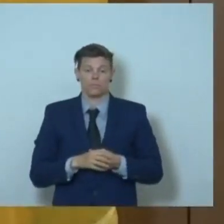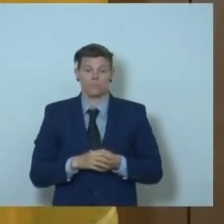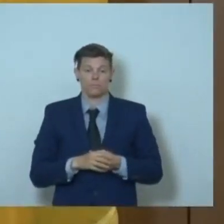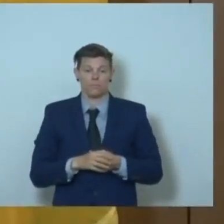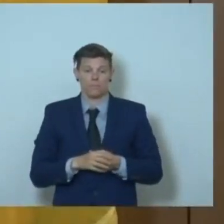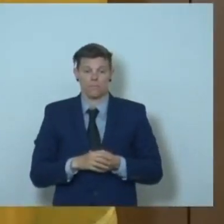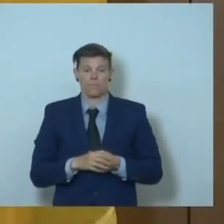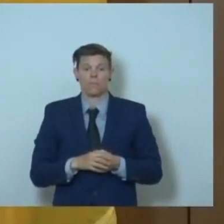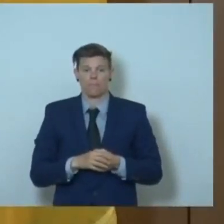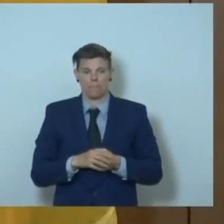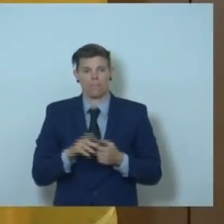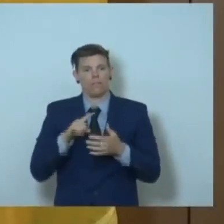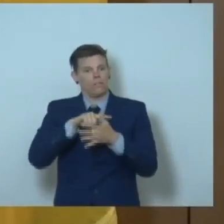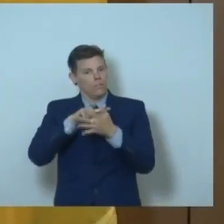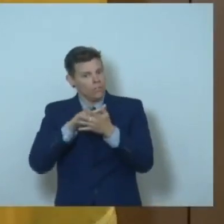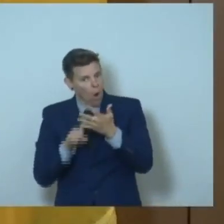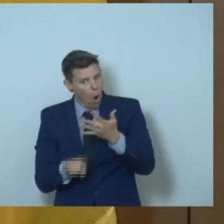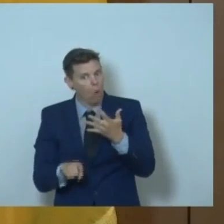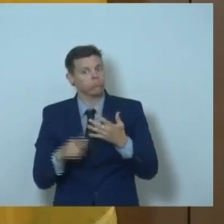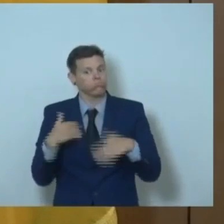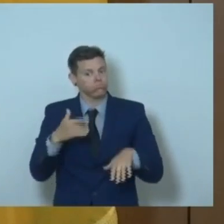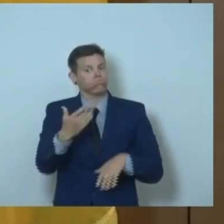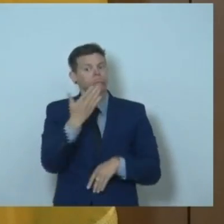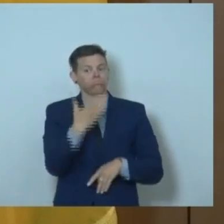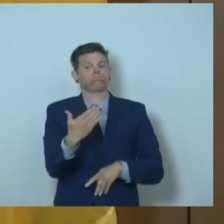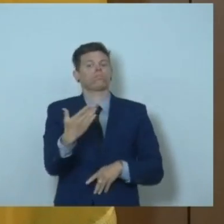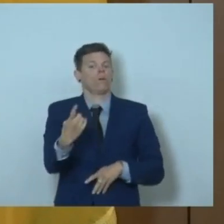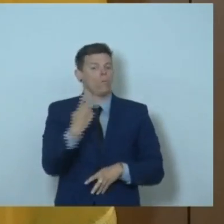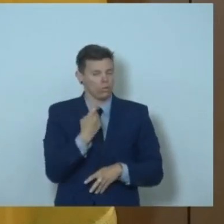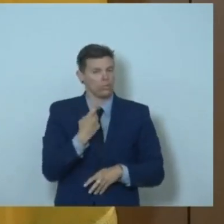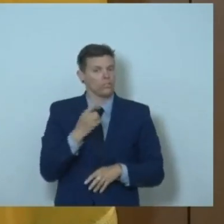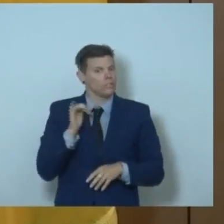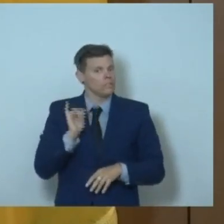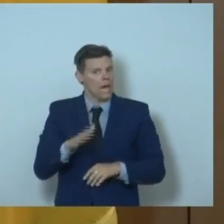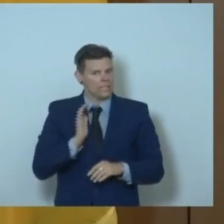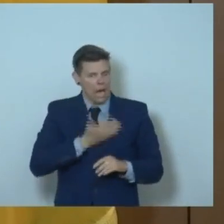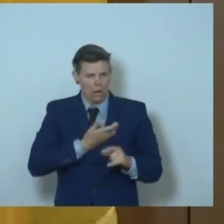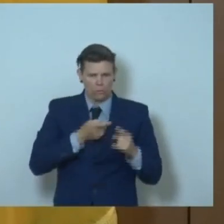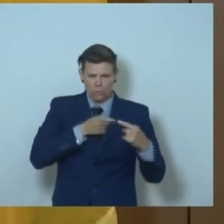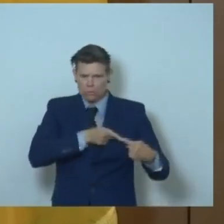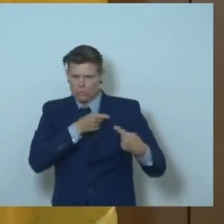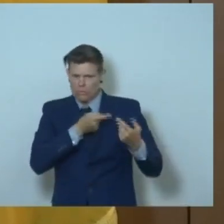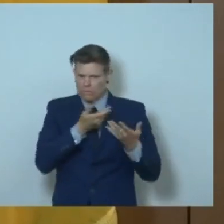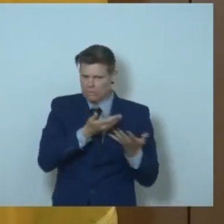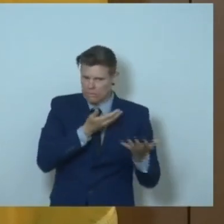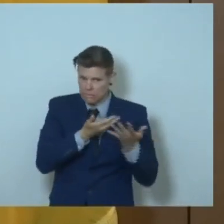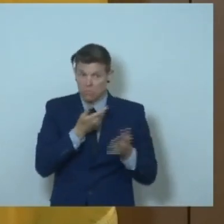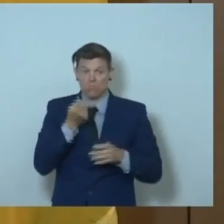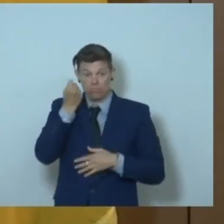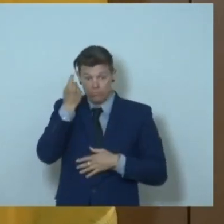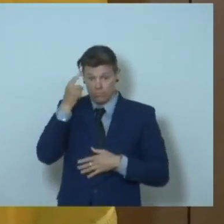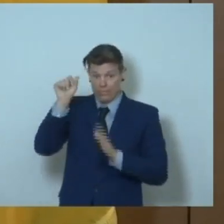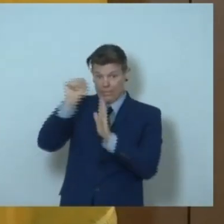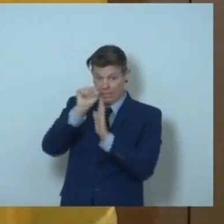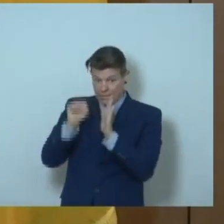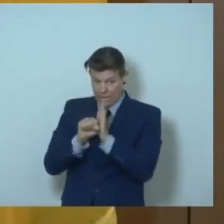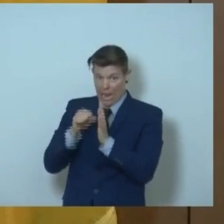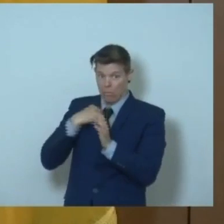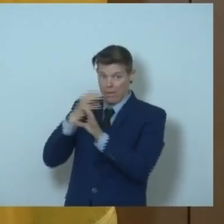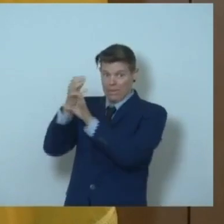all very important questions, and we are struggling with them right now. So the state received $77